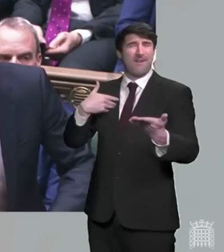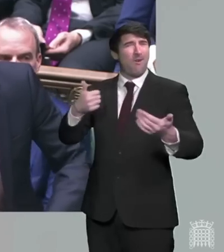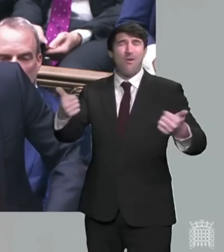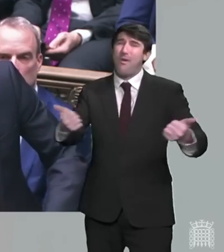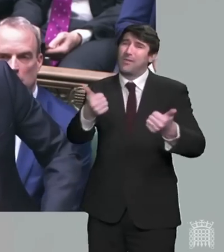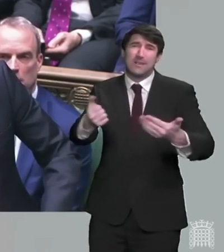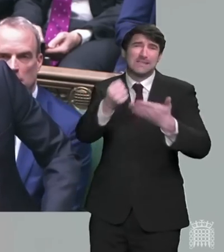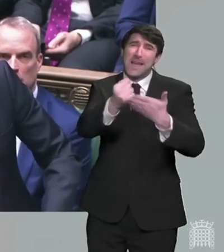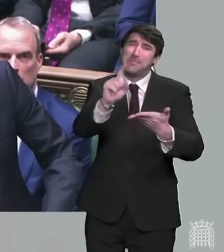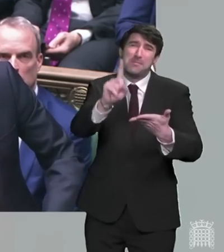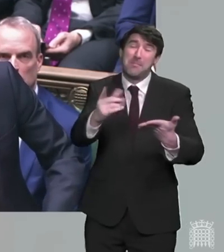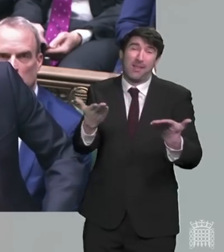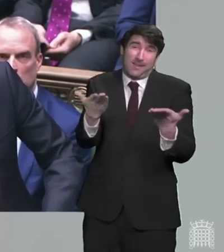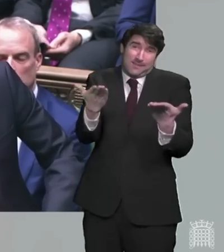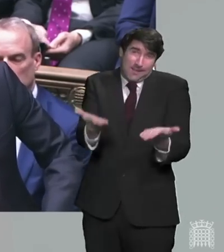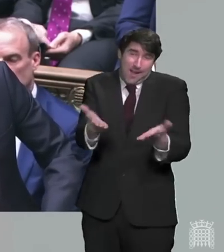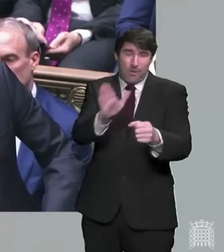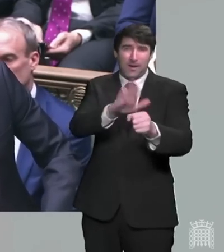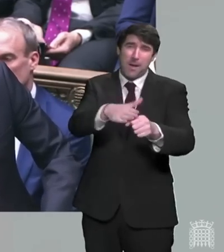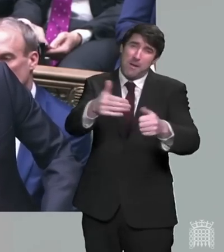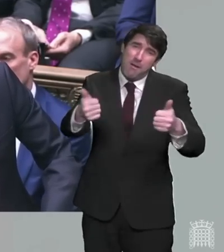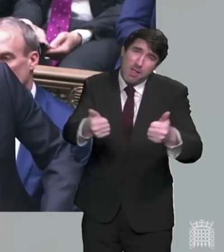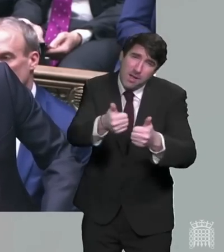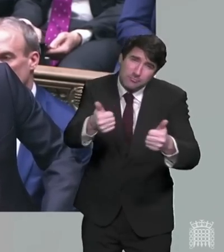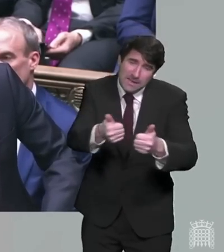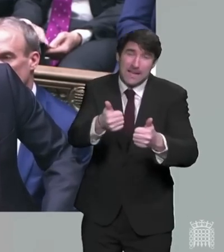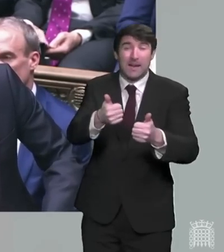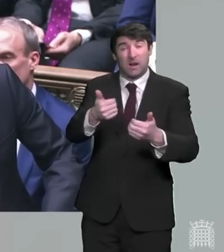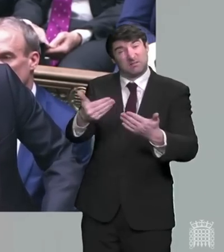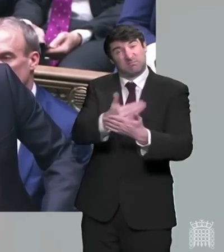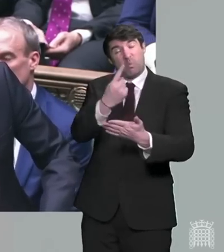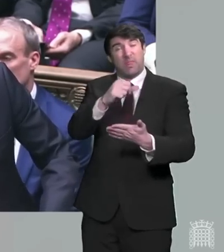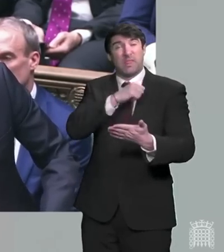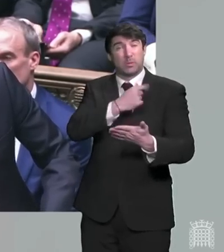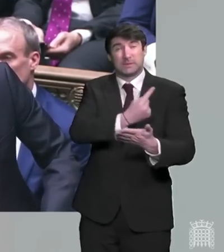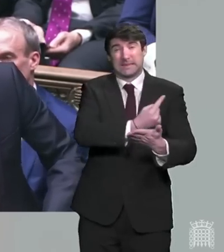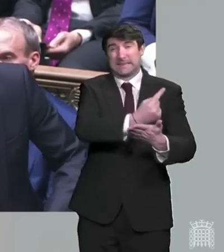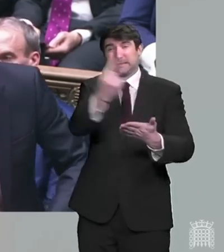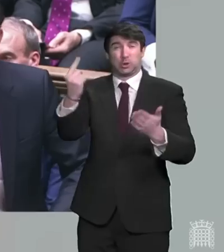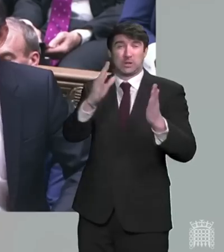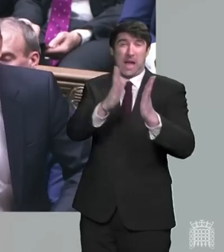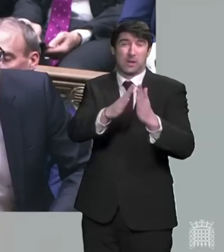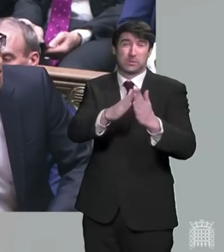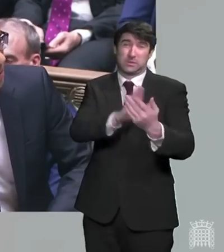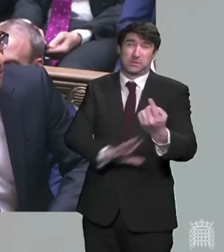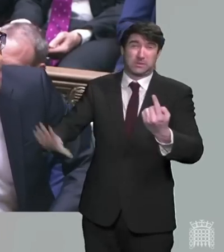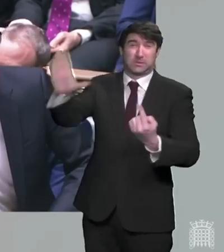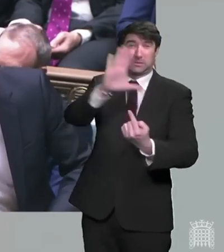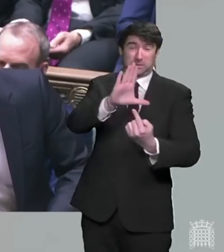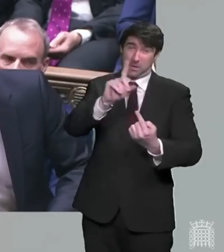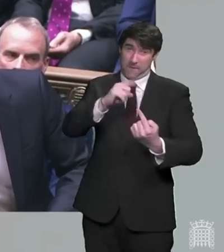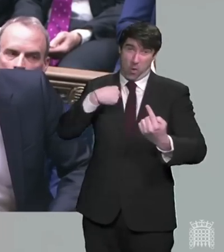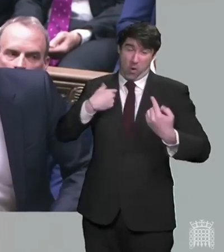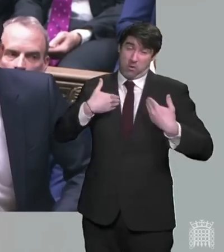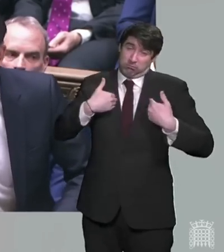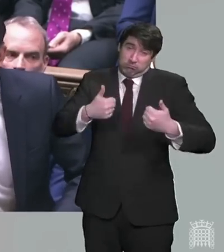guarantee that is ensuring that there is £1,000 saving on their energy bills right now. And, Mr. Speaker, we're providing further support over